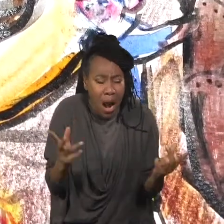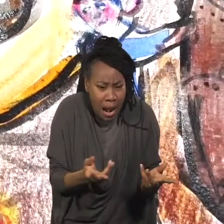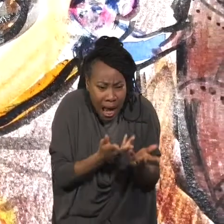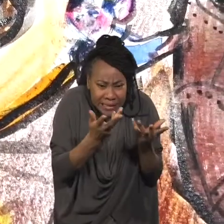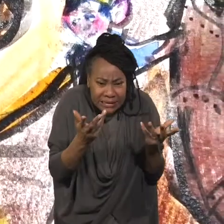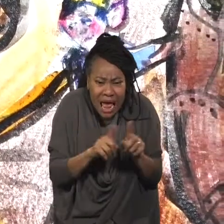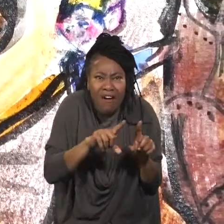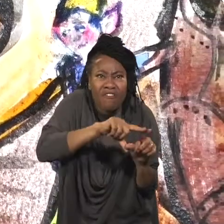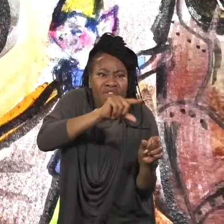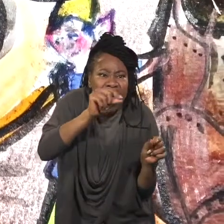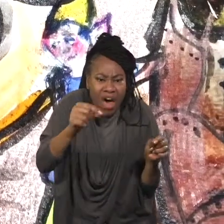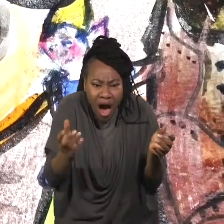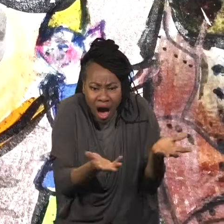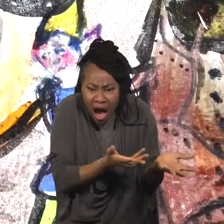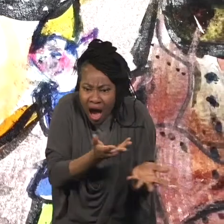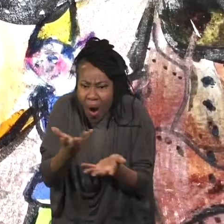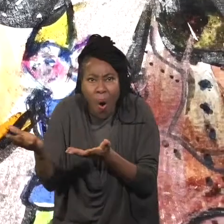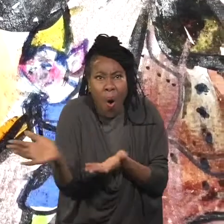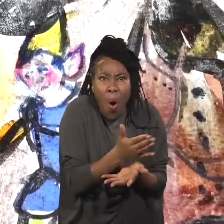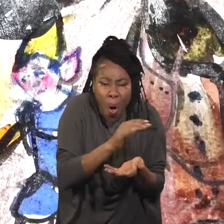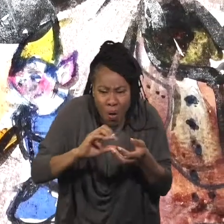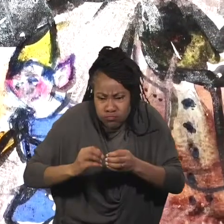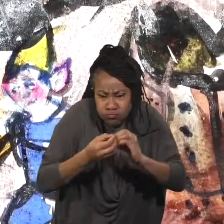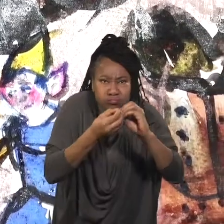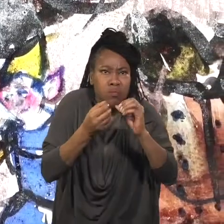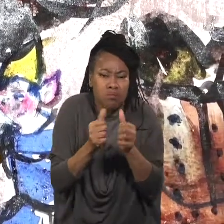all handcrafted of the finest leather.